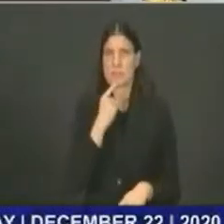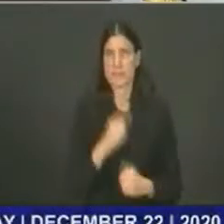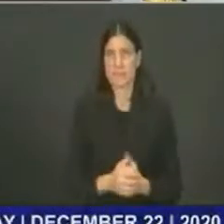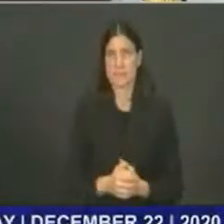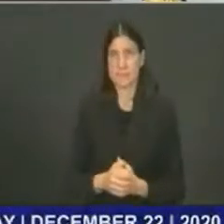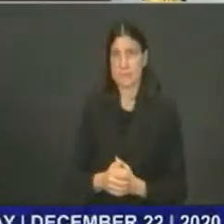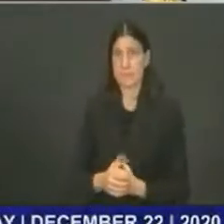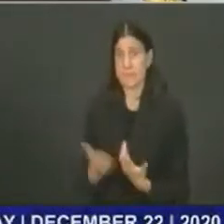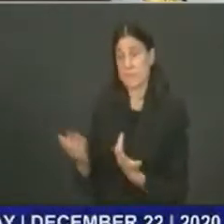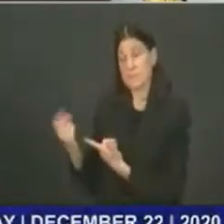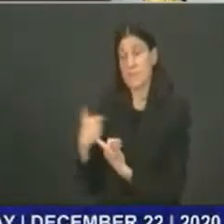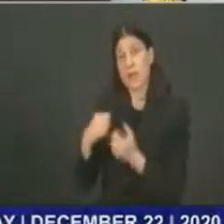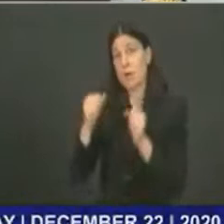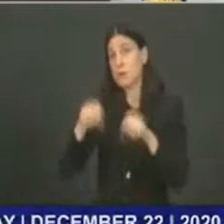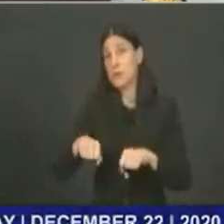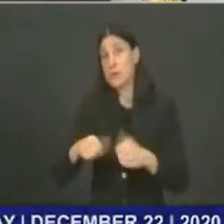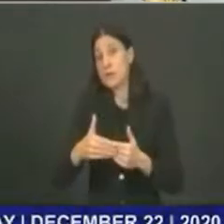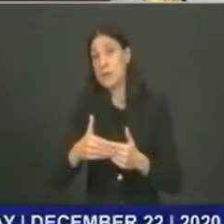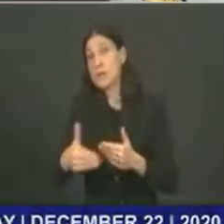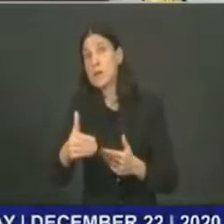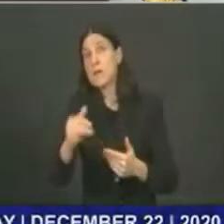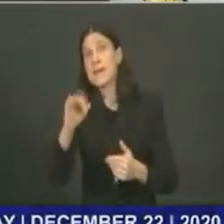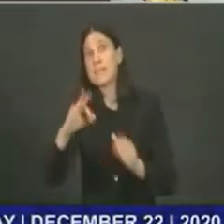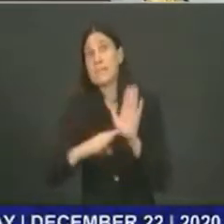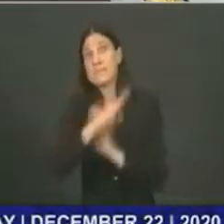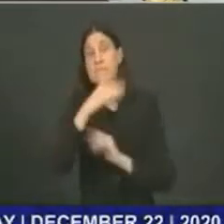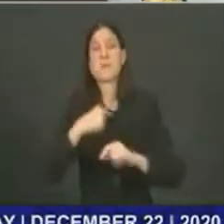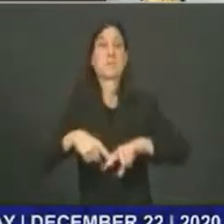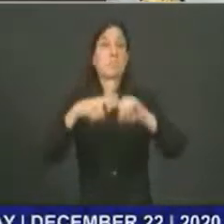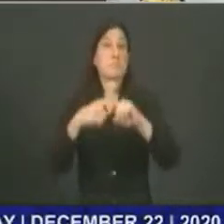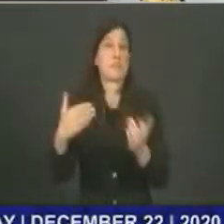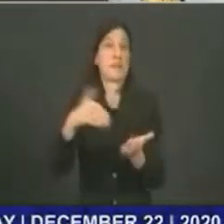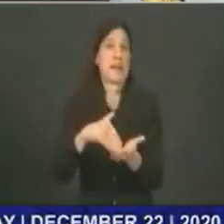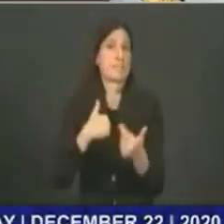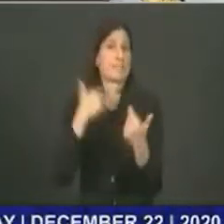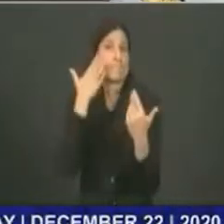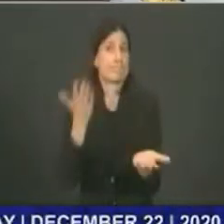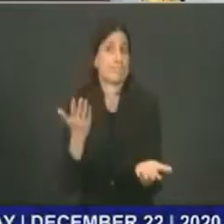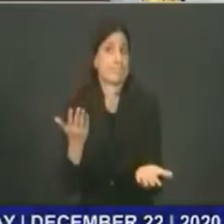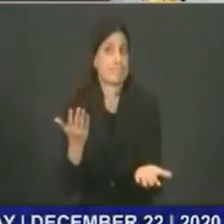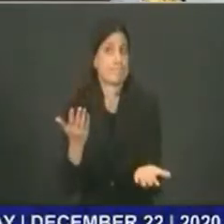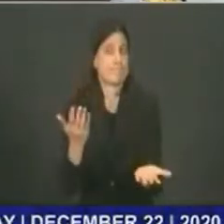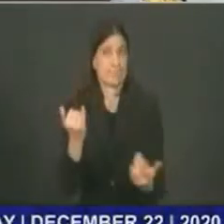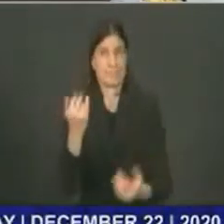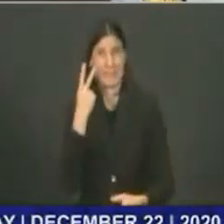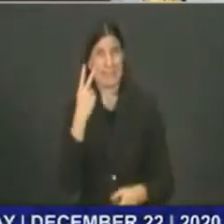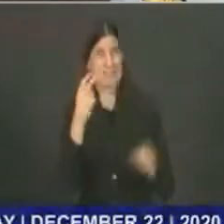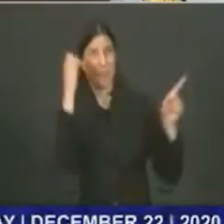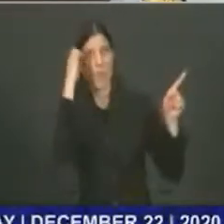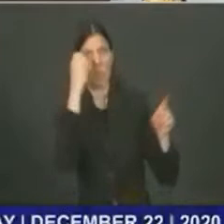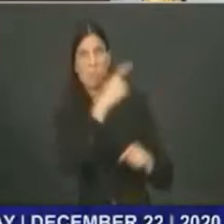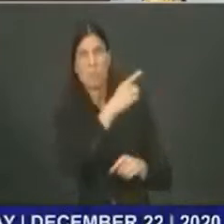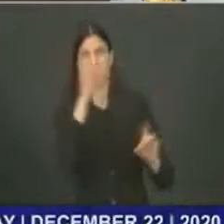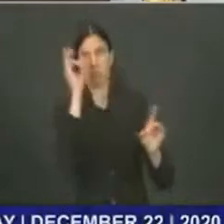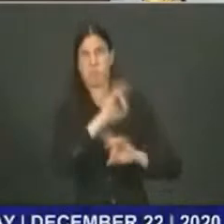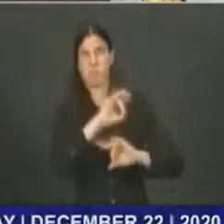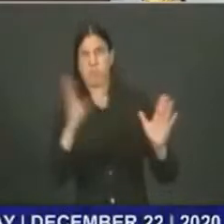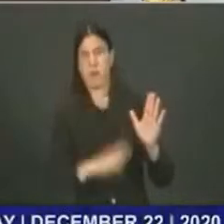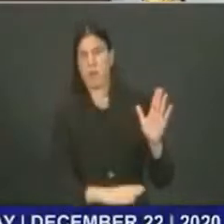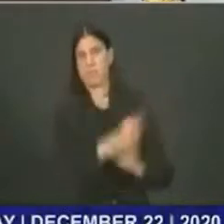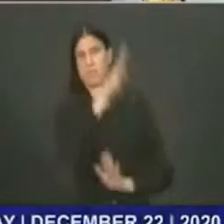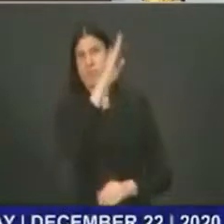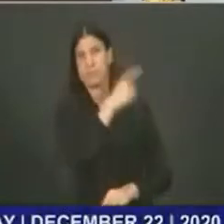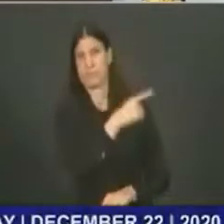We cannot overwhelm our hospital system. Right now, our hospitalizations we have